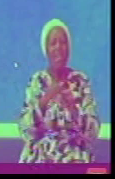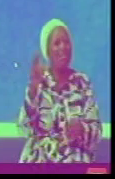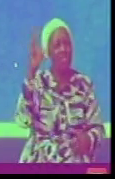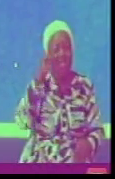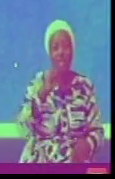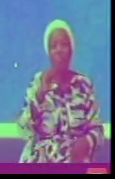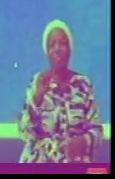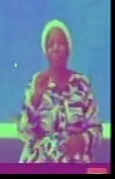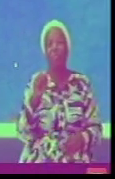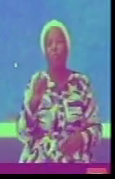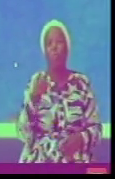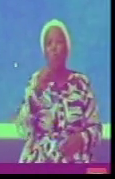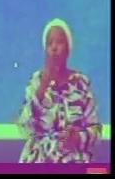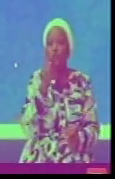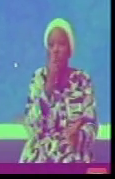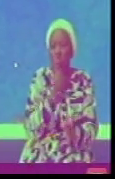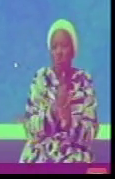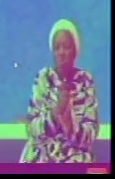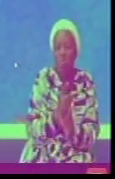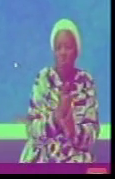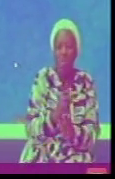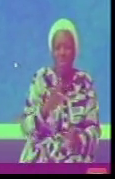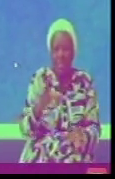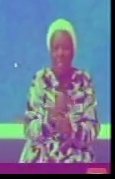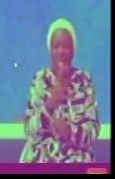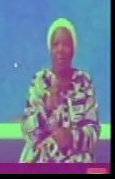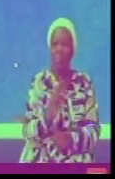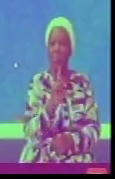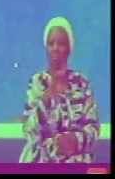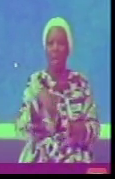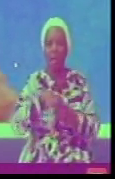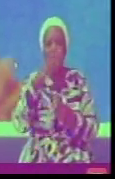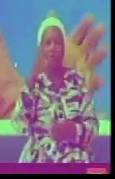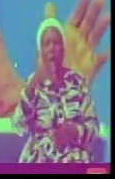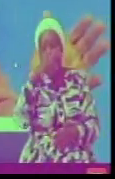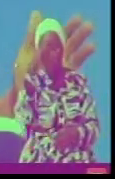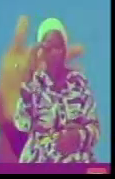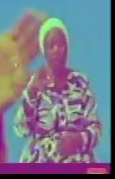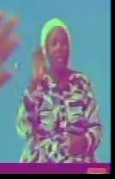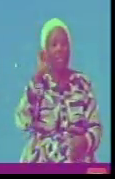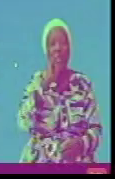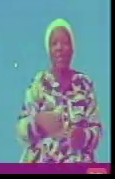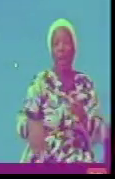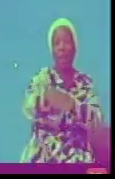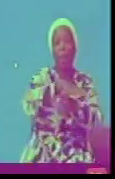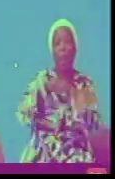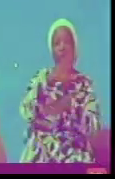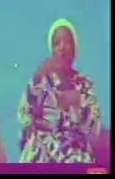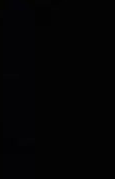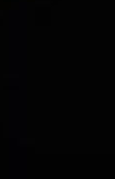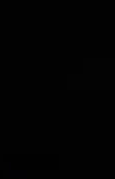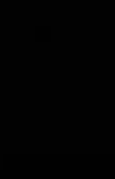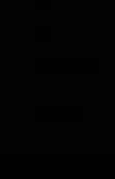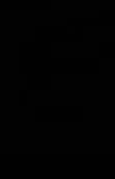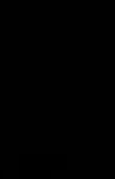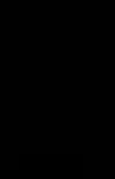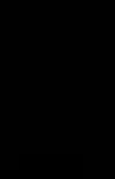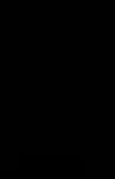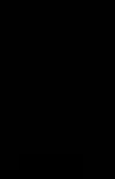believeth in him, you single him out.